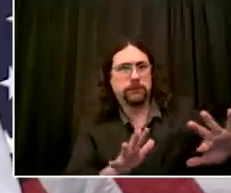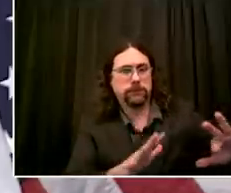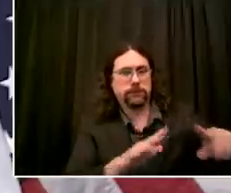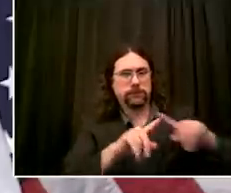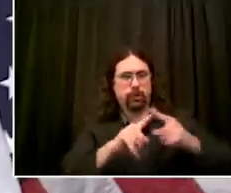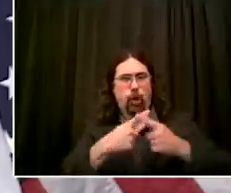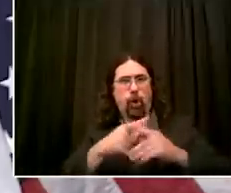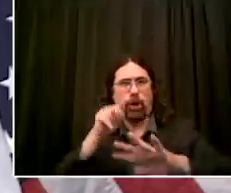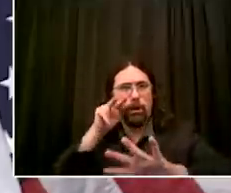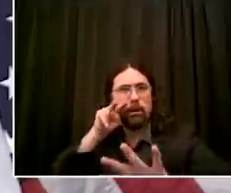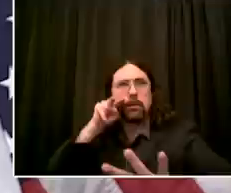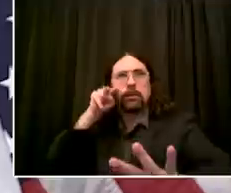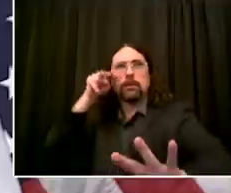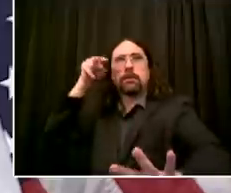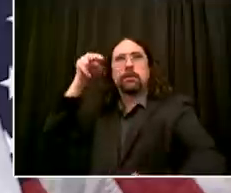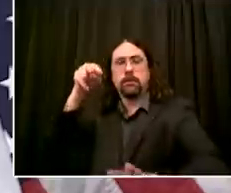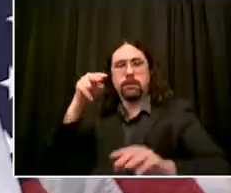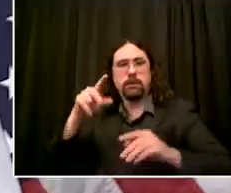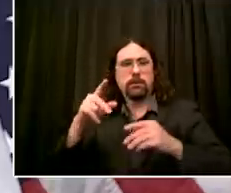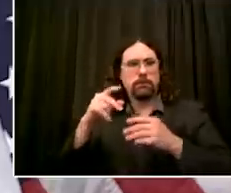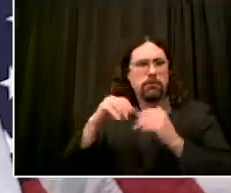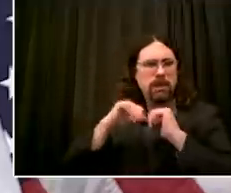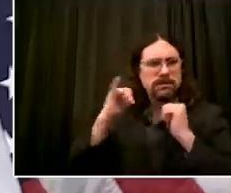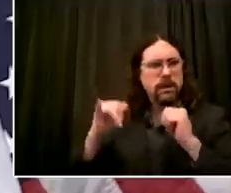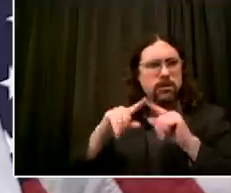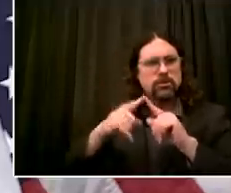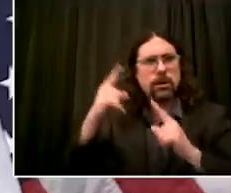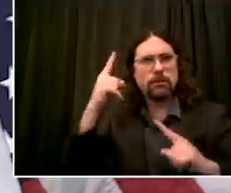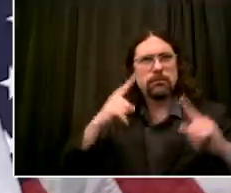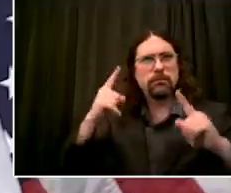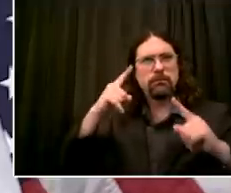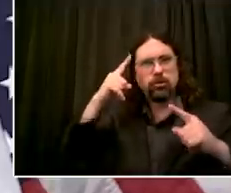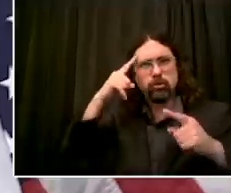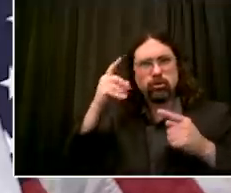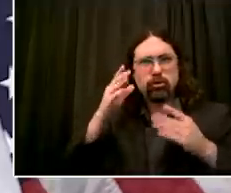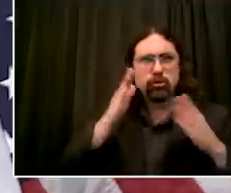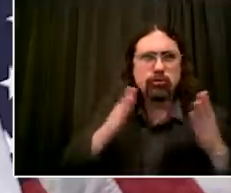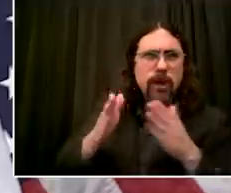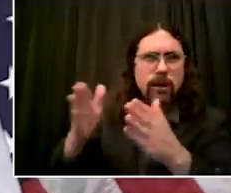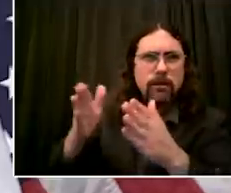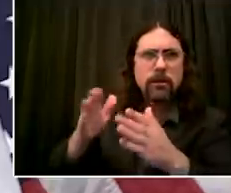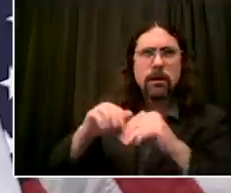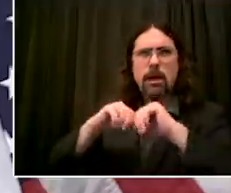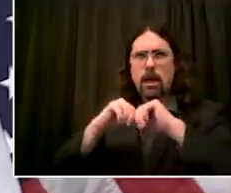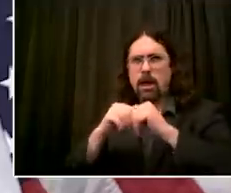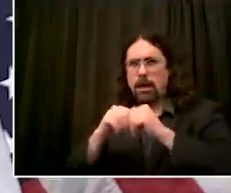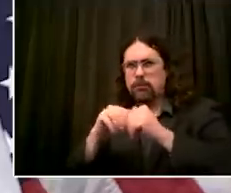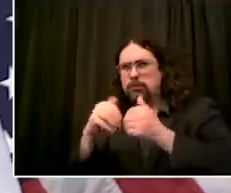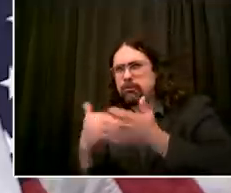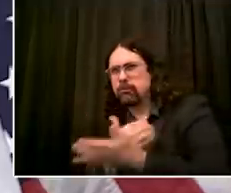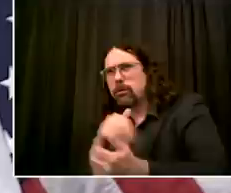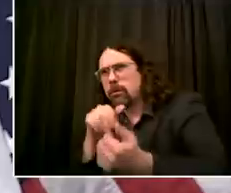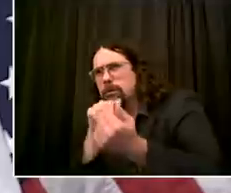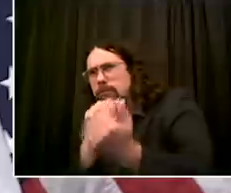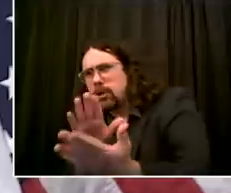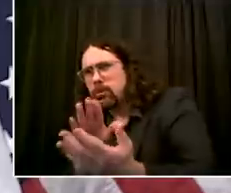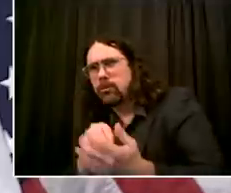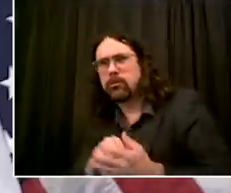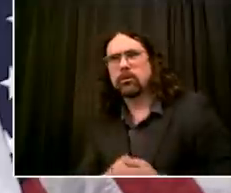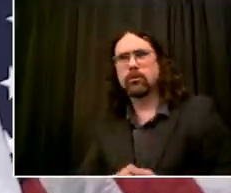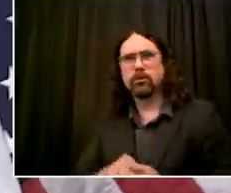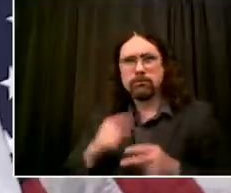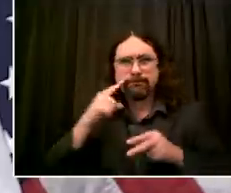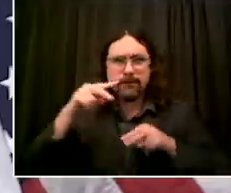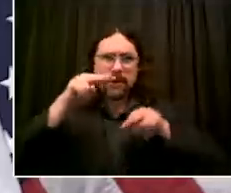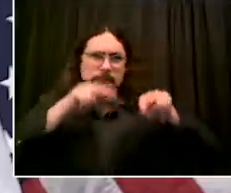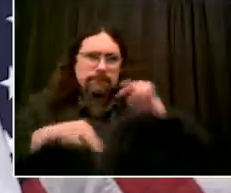in light of the evidence of what happened from 9 p.m. Sunday through Monday night. Again, things we had not seen previously. Adjustments